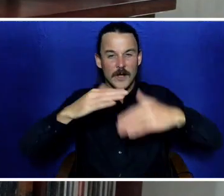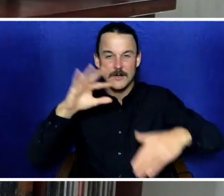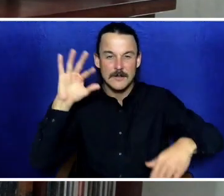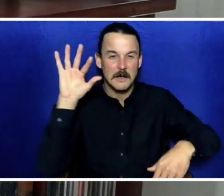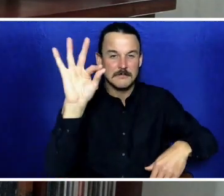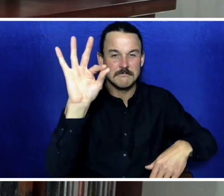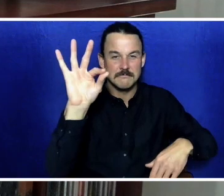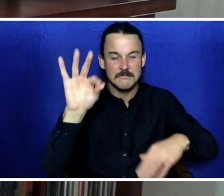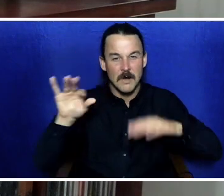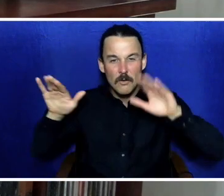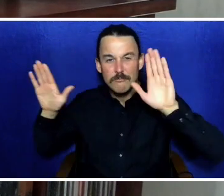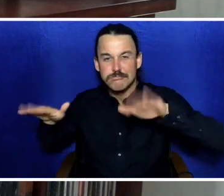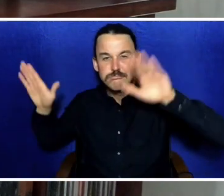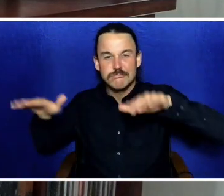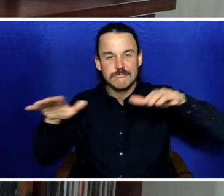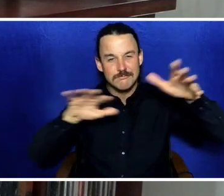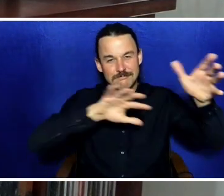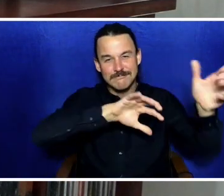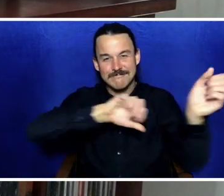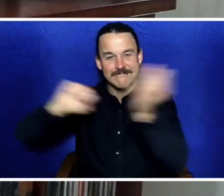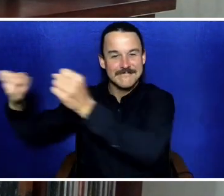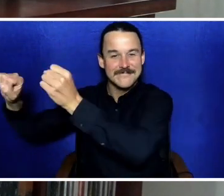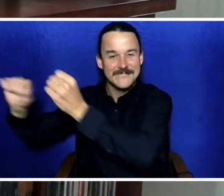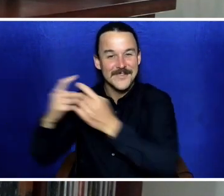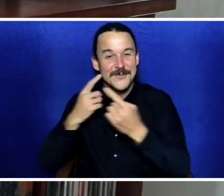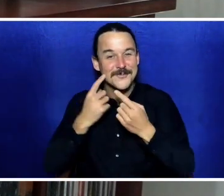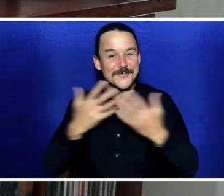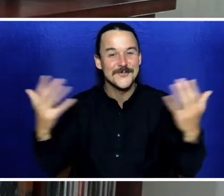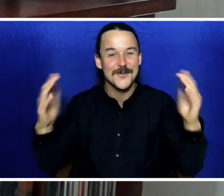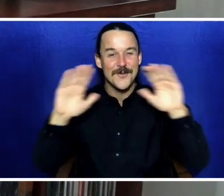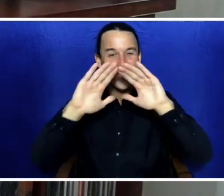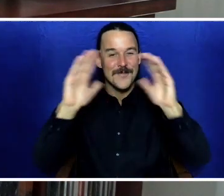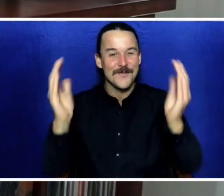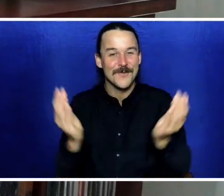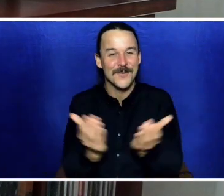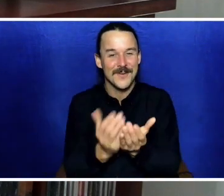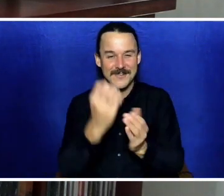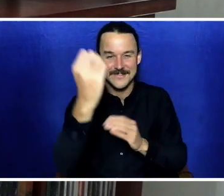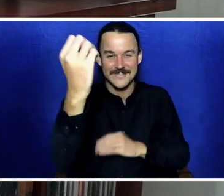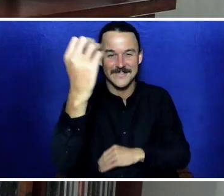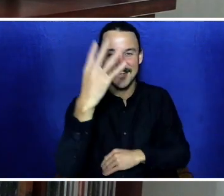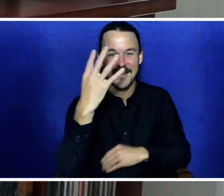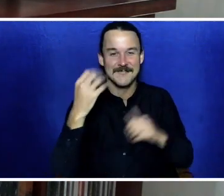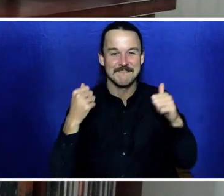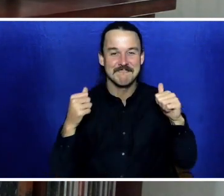June 2021 and join us for the world premiere of my new work, Pa Wong Lifts the Sky.